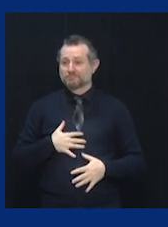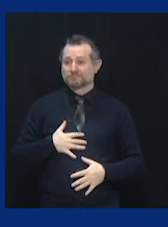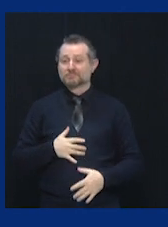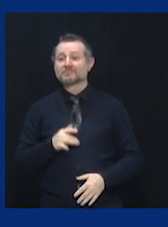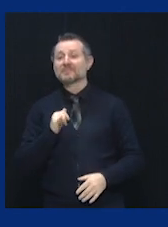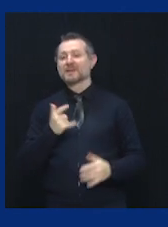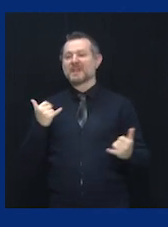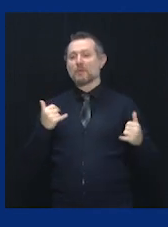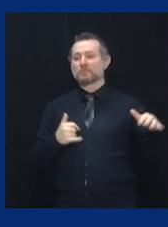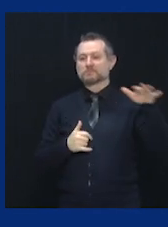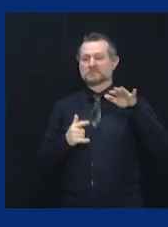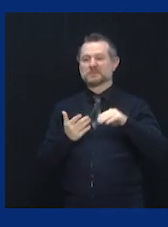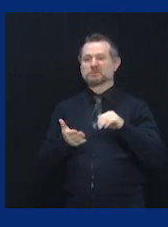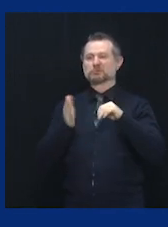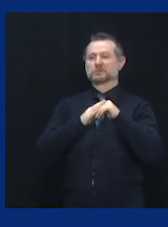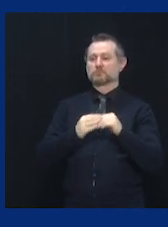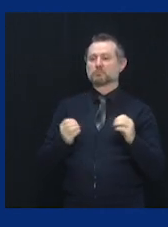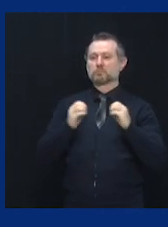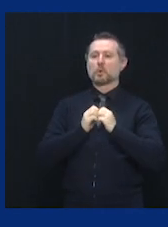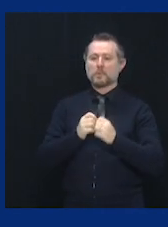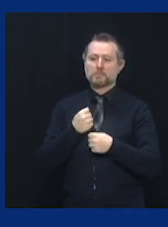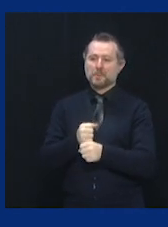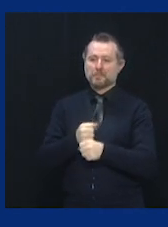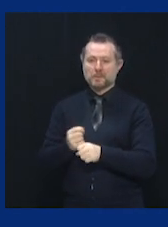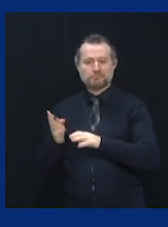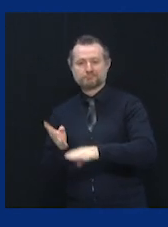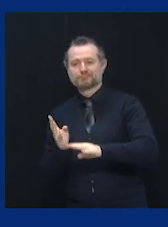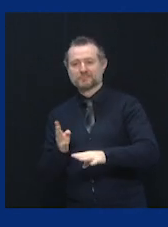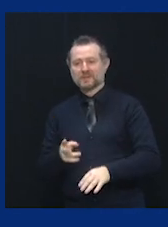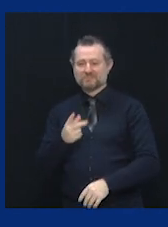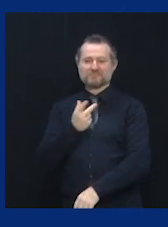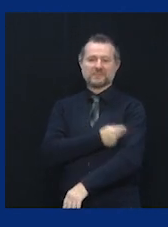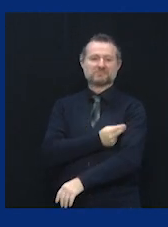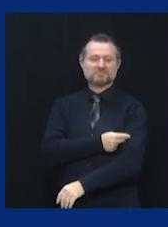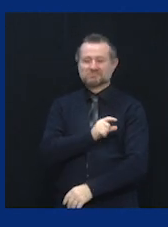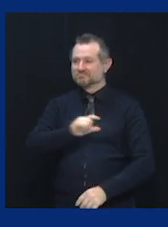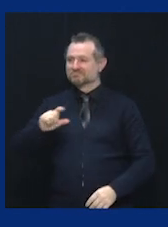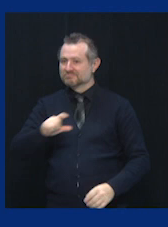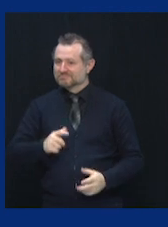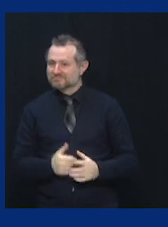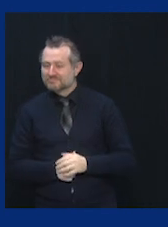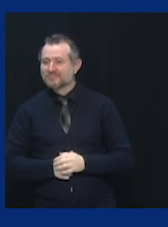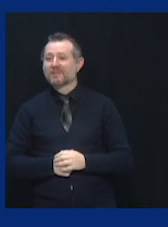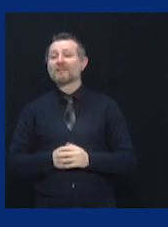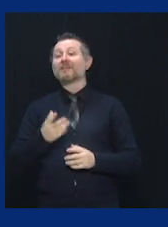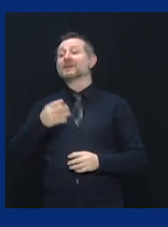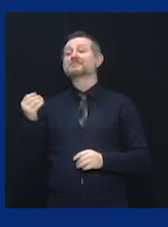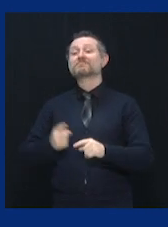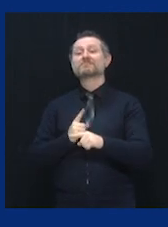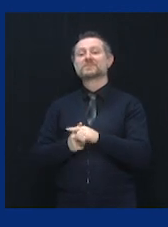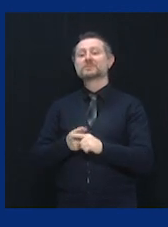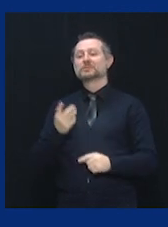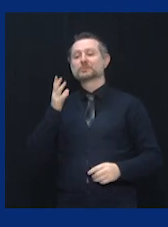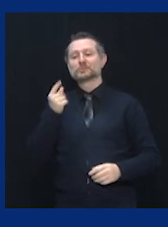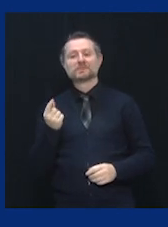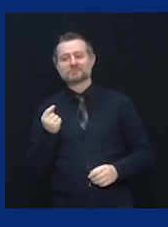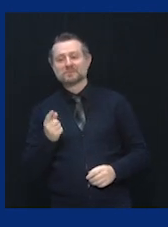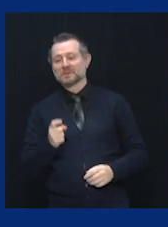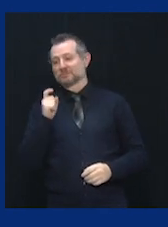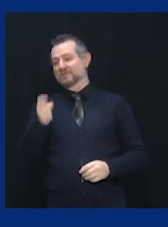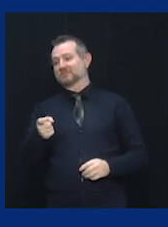of the vaccine. And they're going to give states